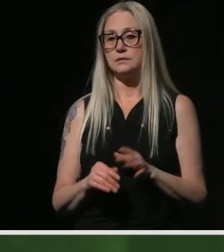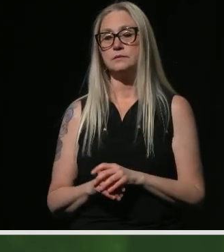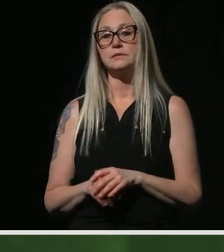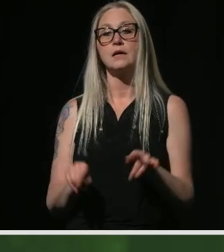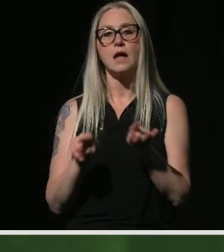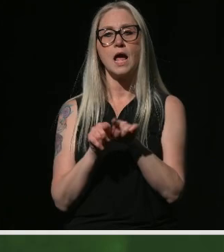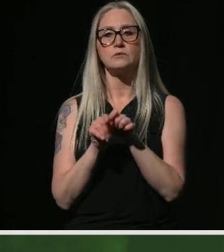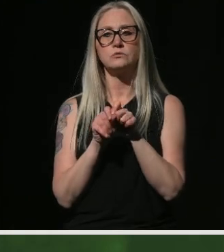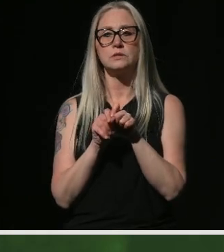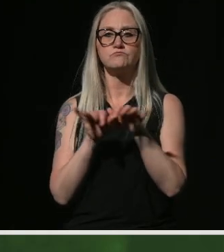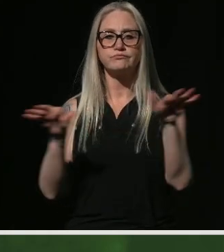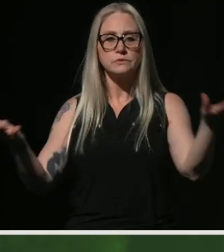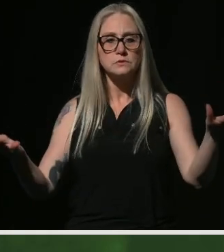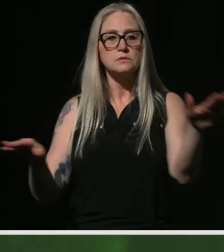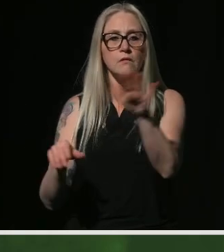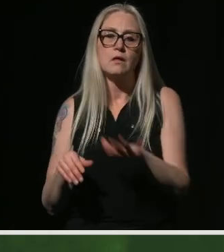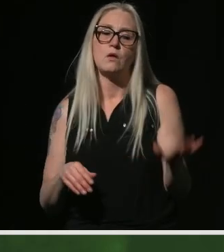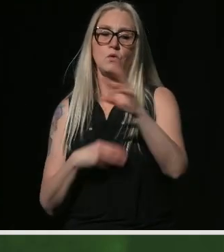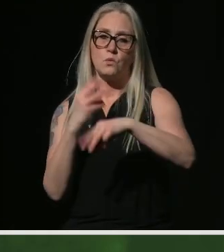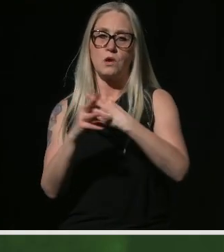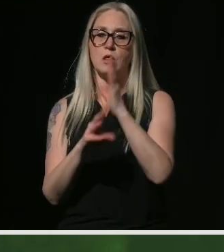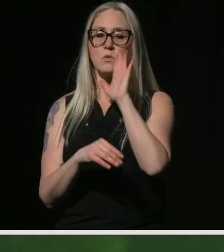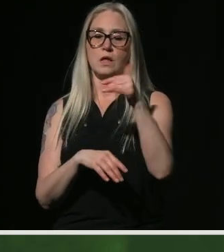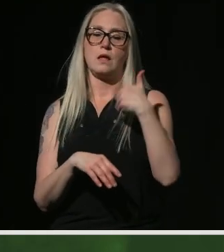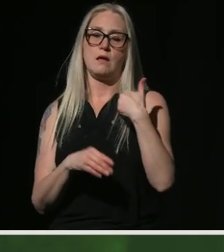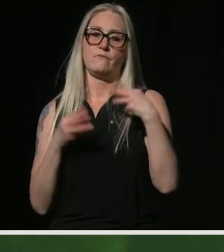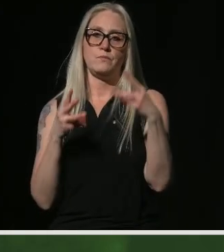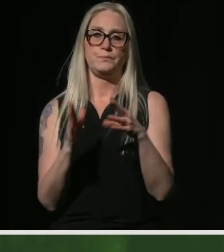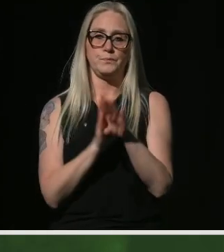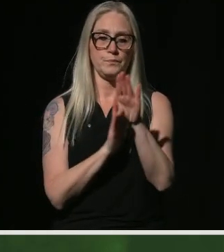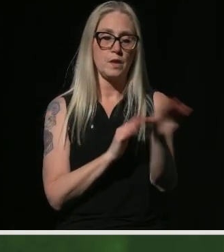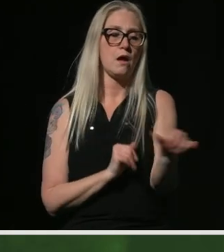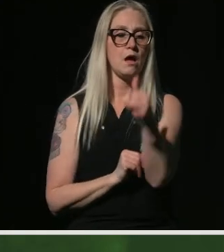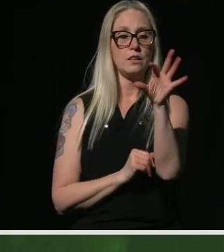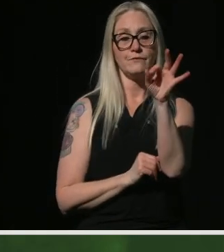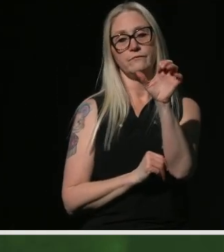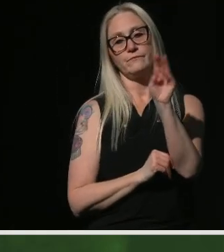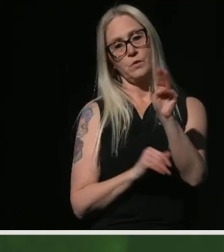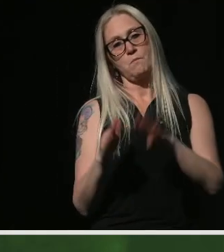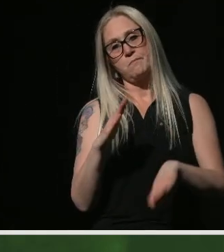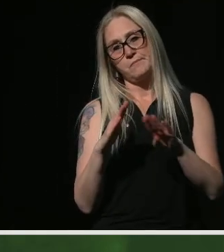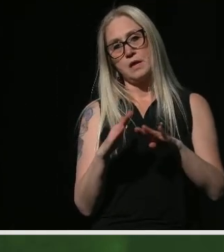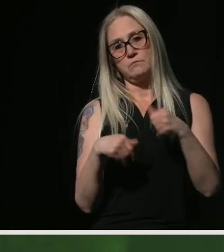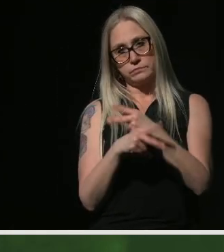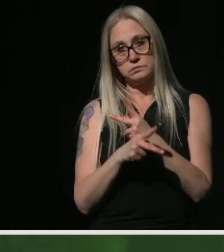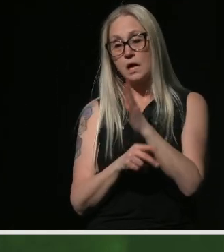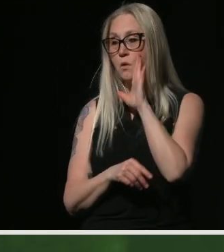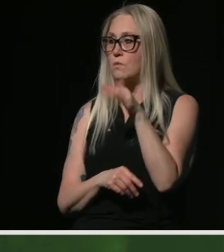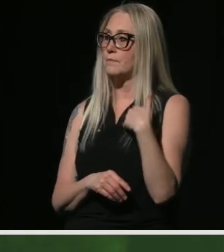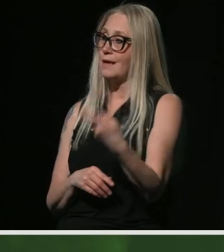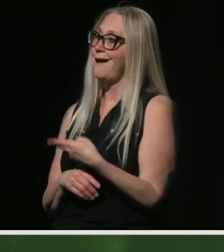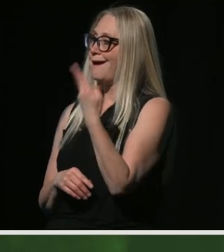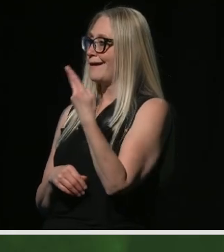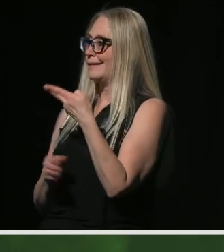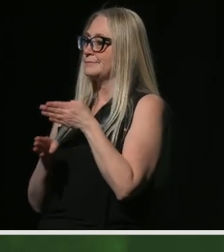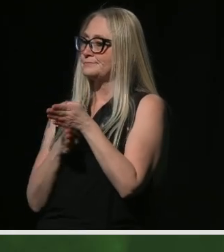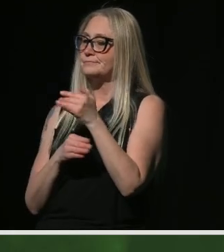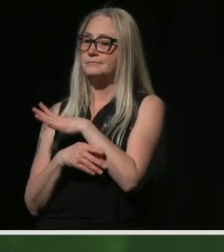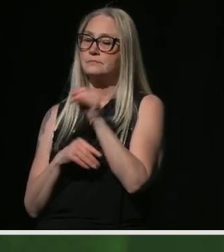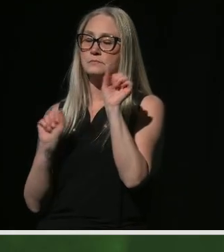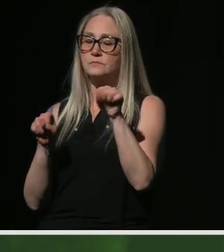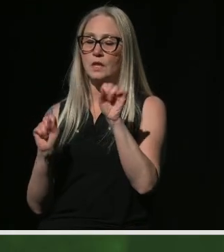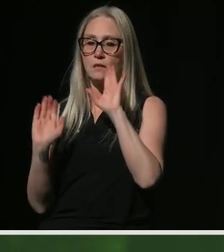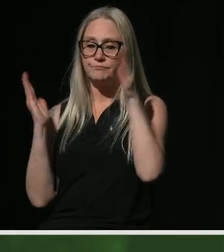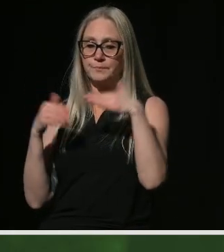world, we will have a platform to start developing other foam-based products. And these would also be high margin and target other problems. And we'll talk about those